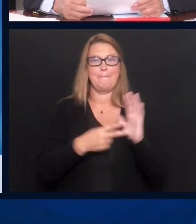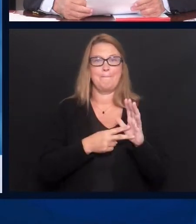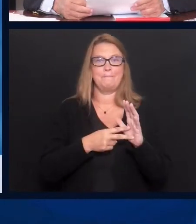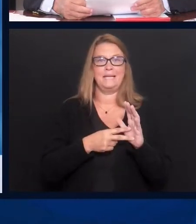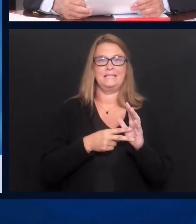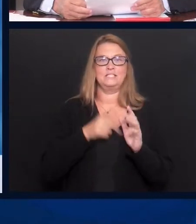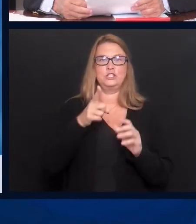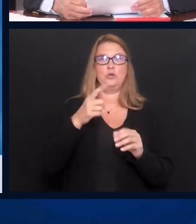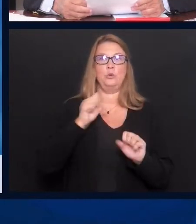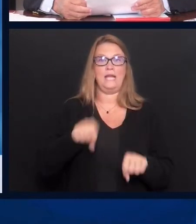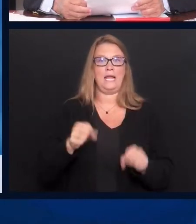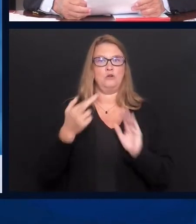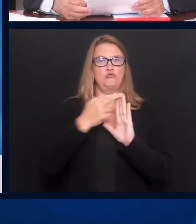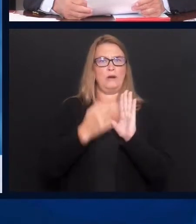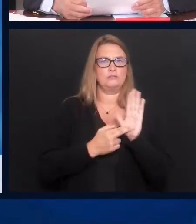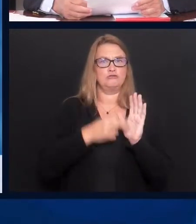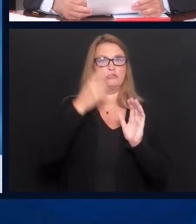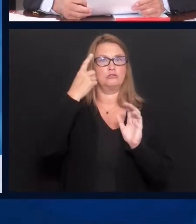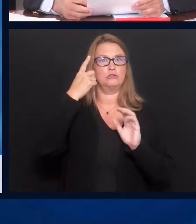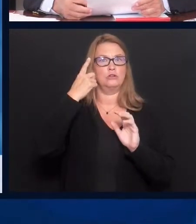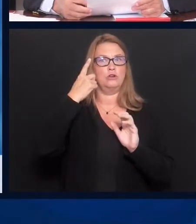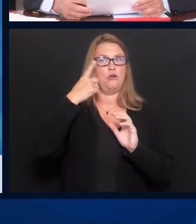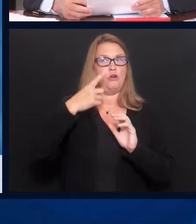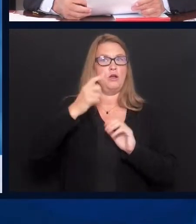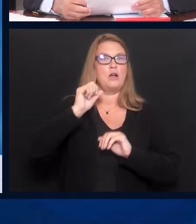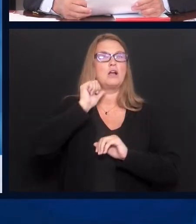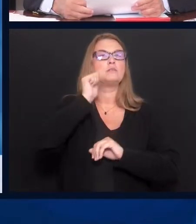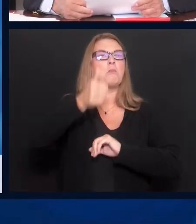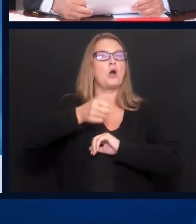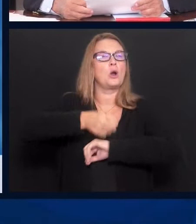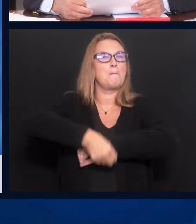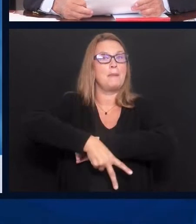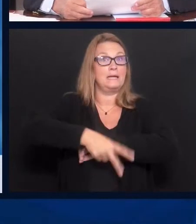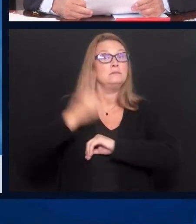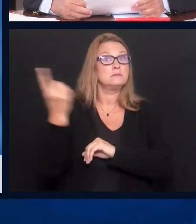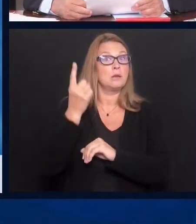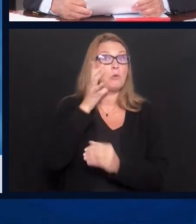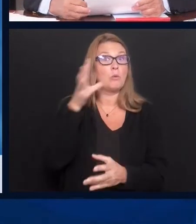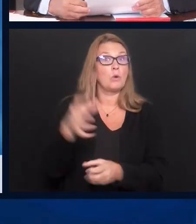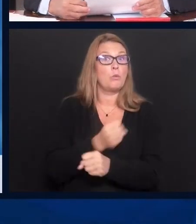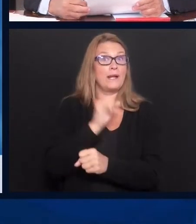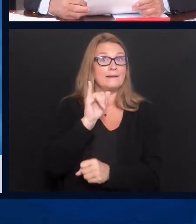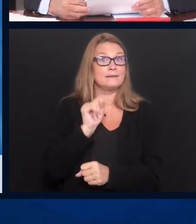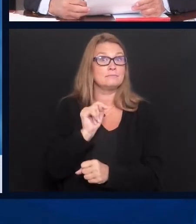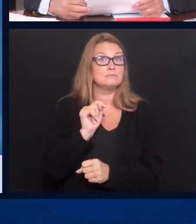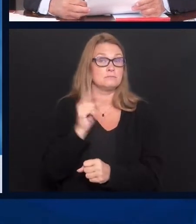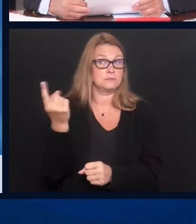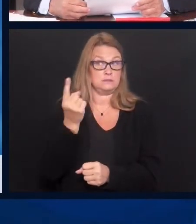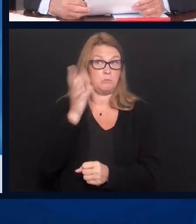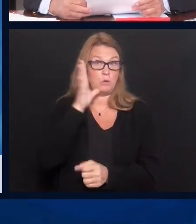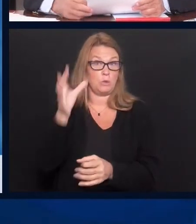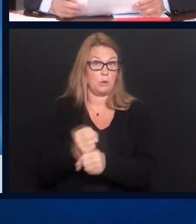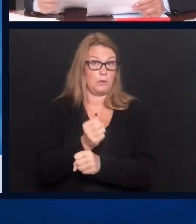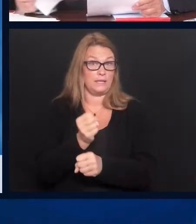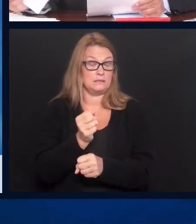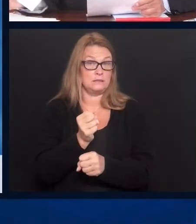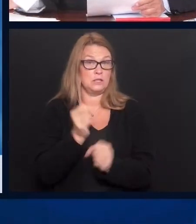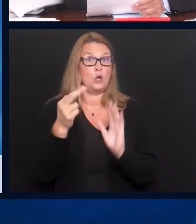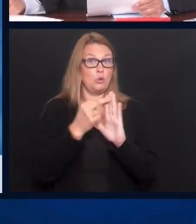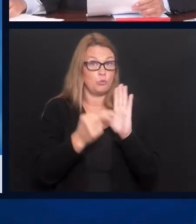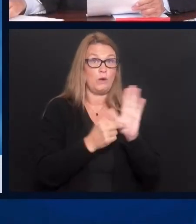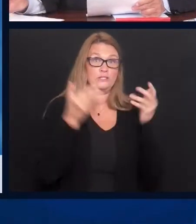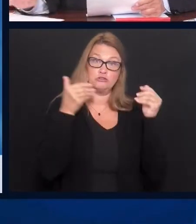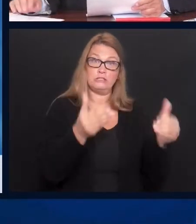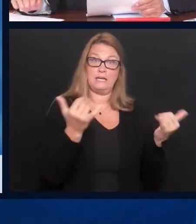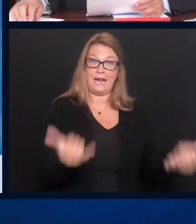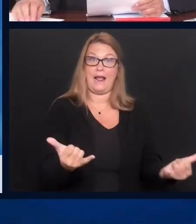till midnight to register for that Corvette. Somebody's going to win it. Somebody's going to win it for sure. Register, for